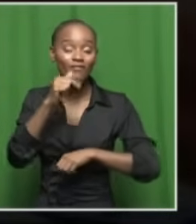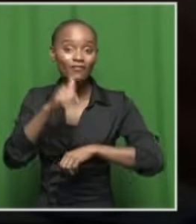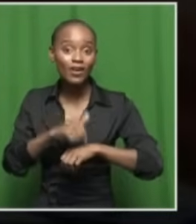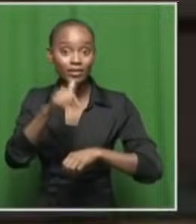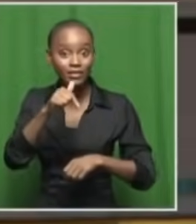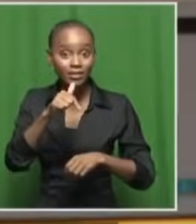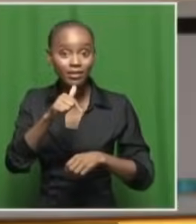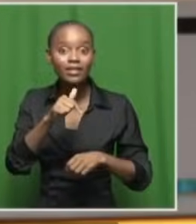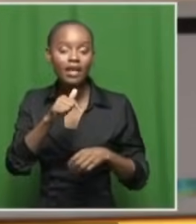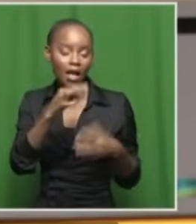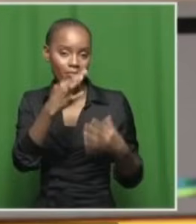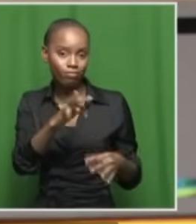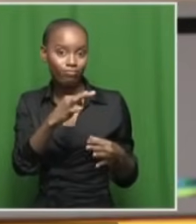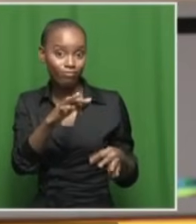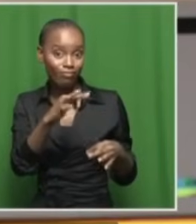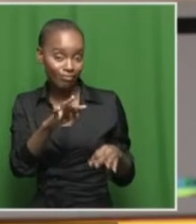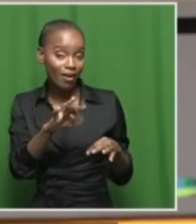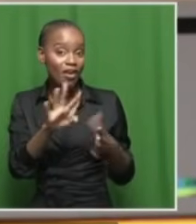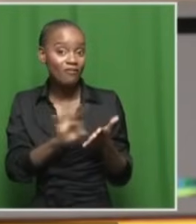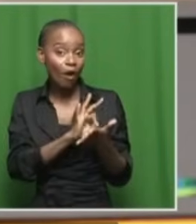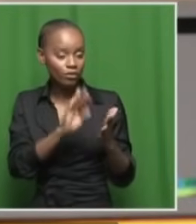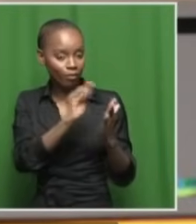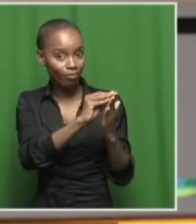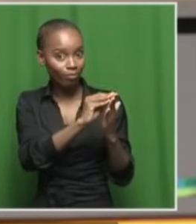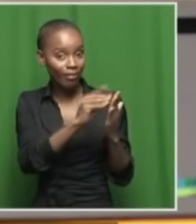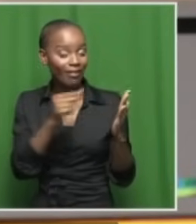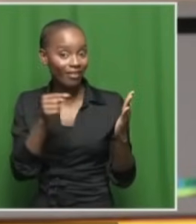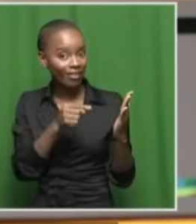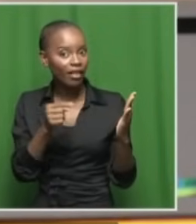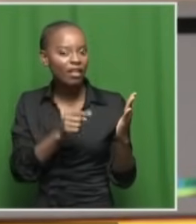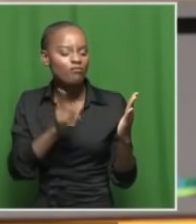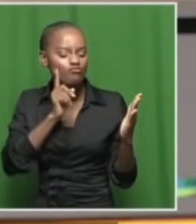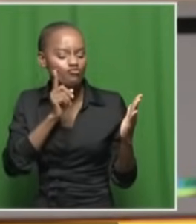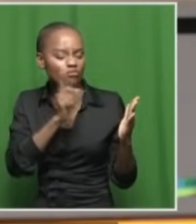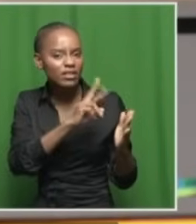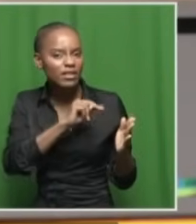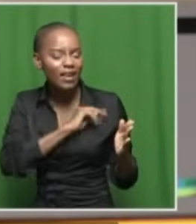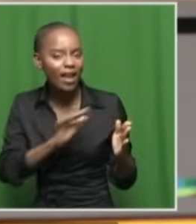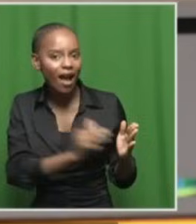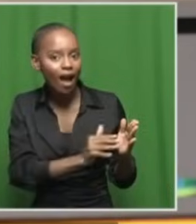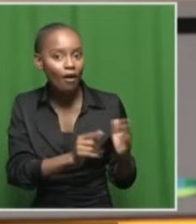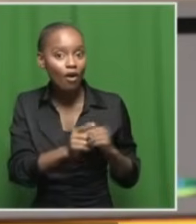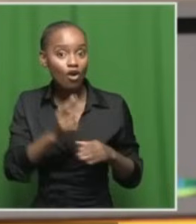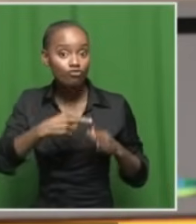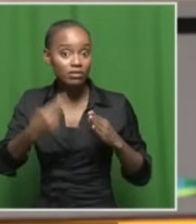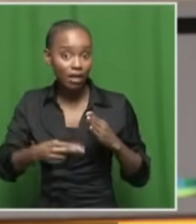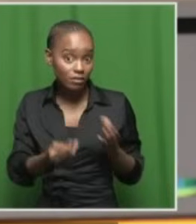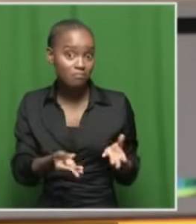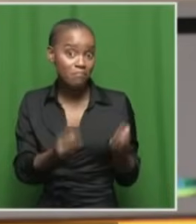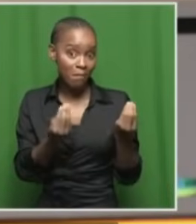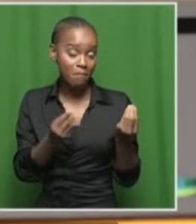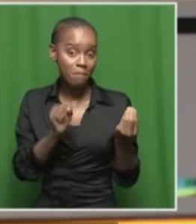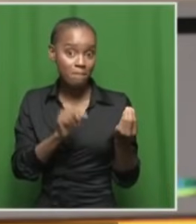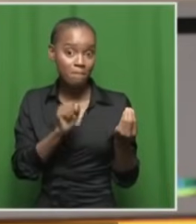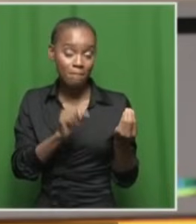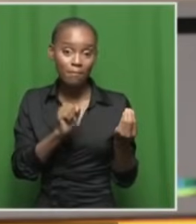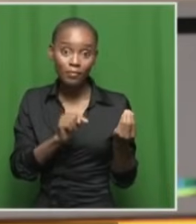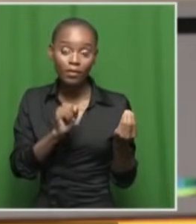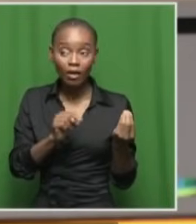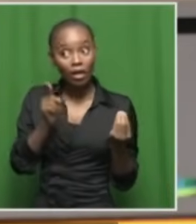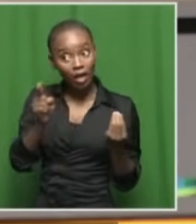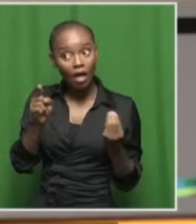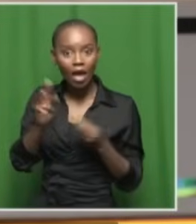KwaZulu-Natal, where they contested 2, as you have put it there. And the results, despite the fact that they didn't win, the result to them, I